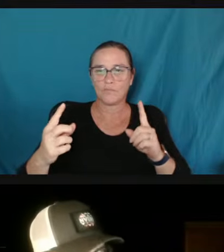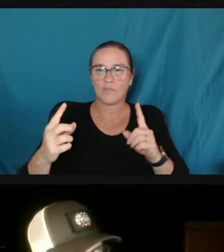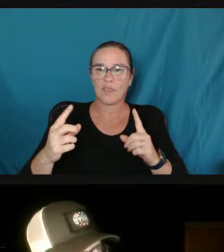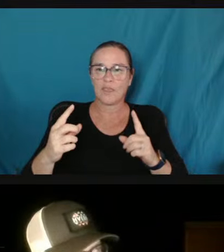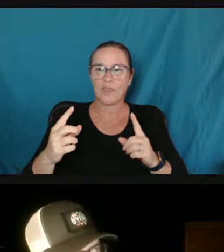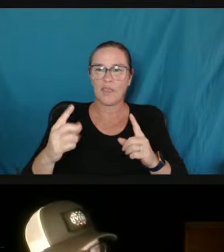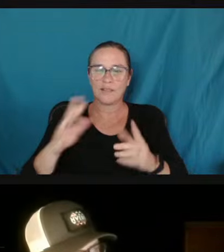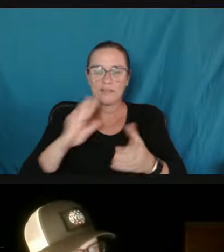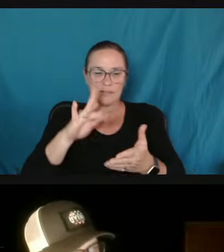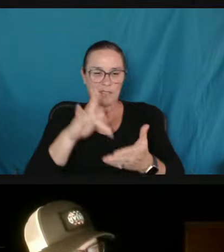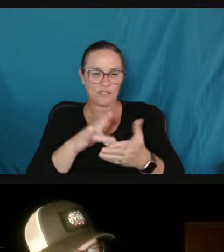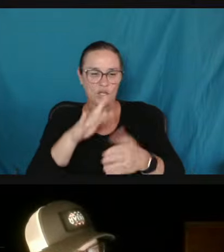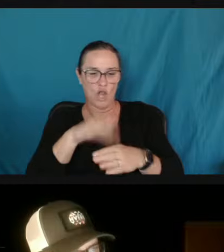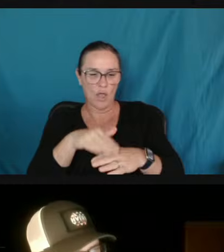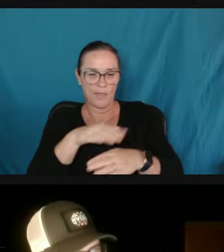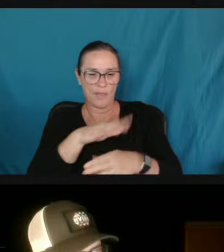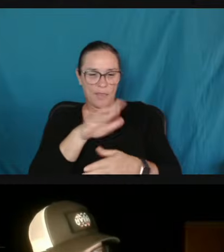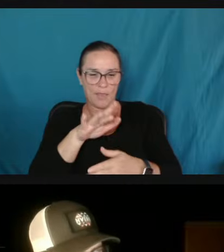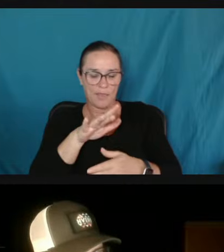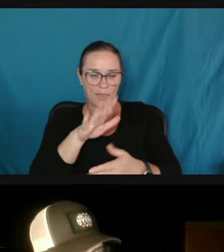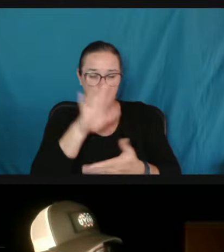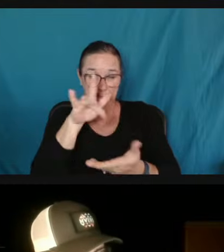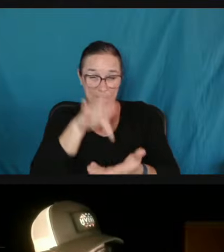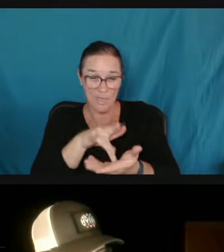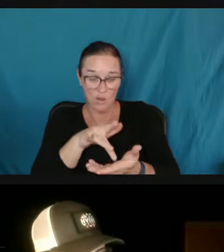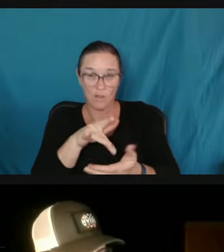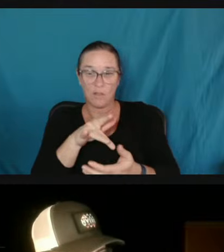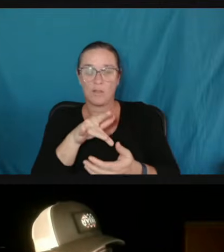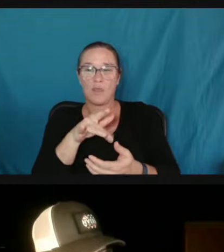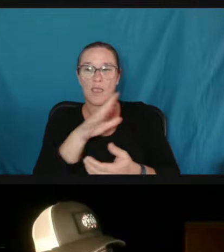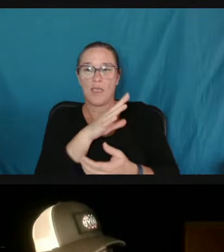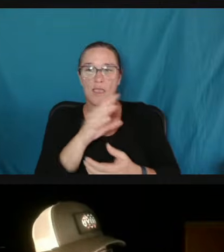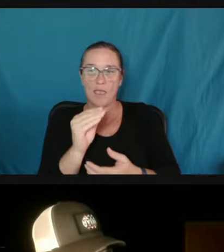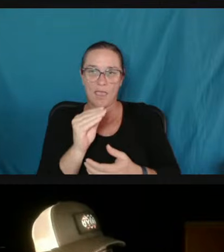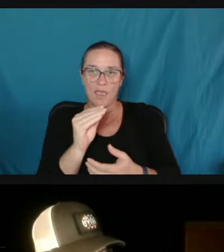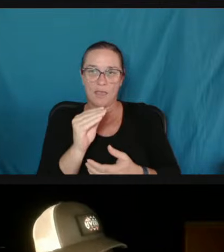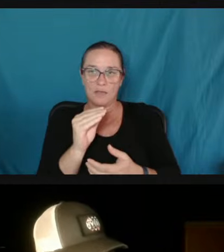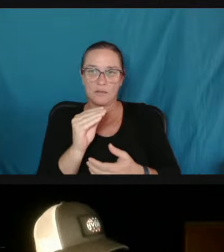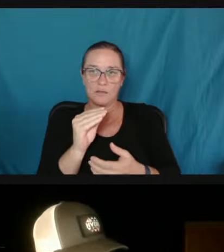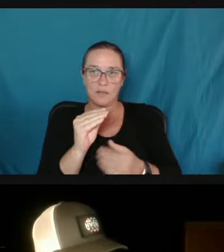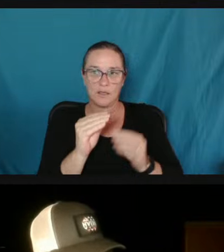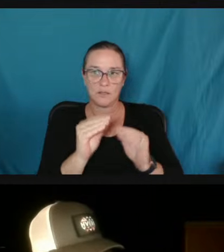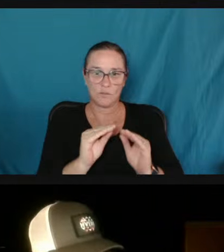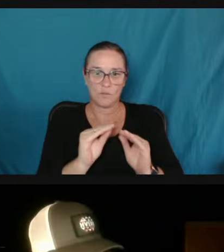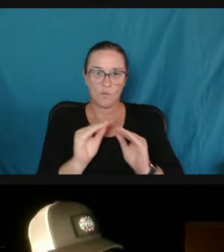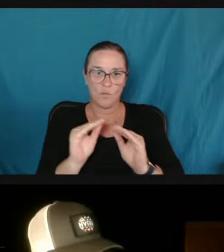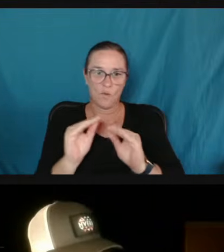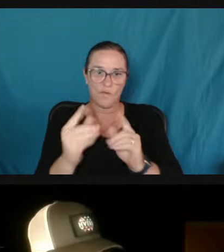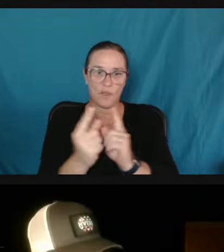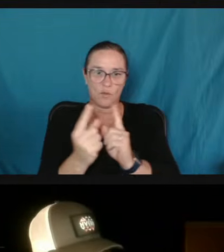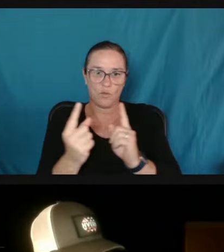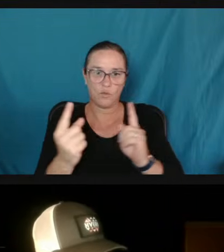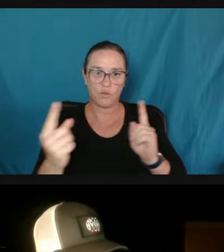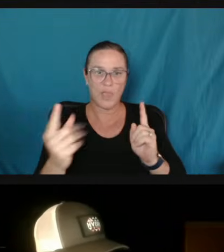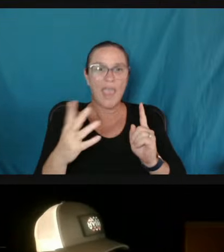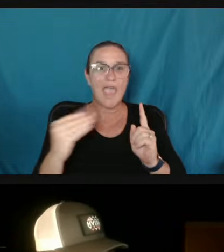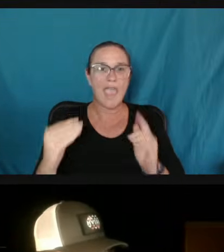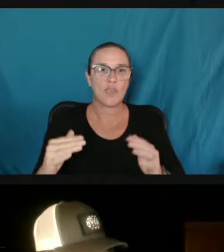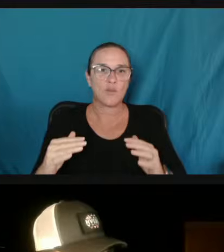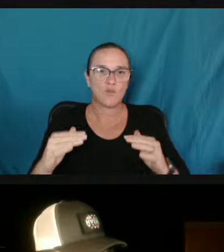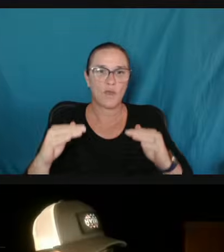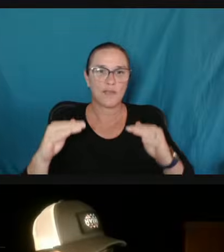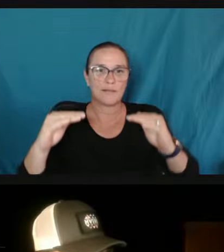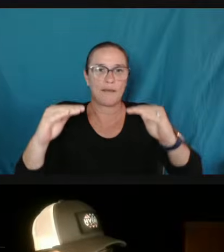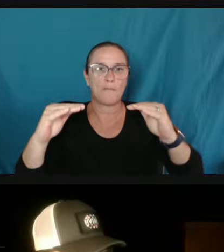area and the south caldera area, showing these slight fluctuations, but still the crater is extending as well as rising, while